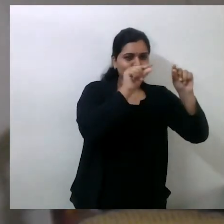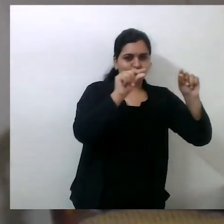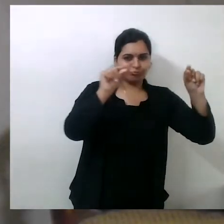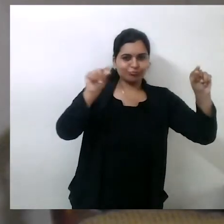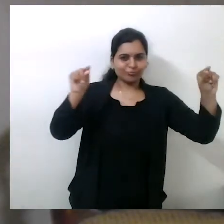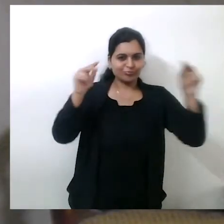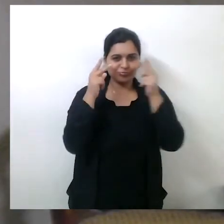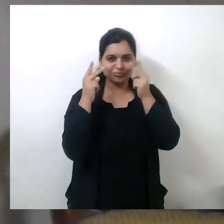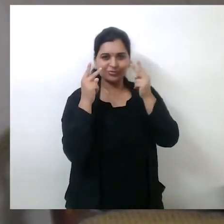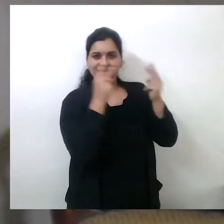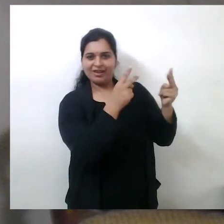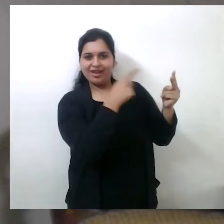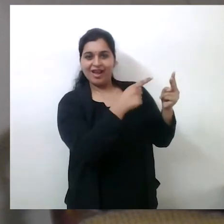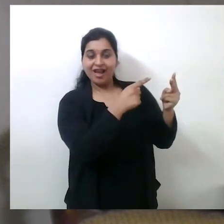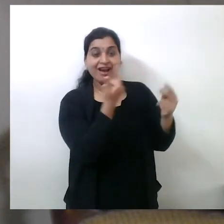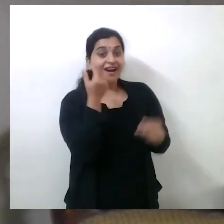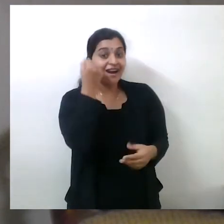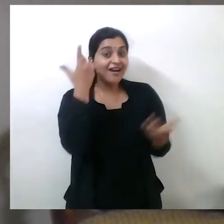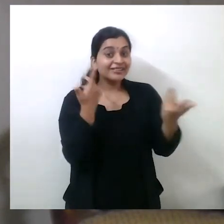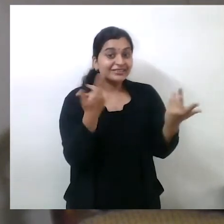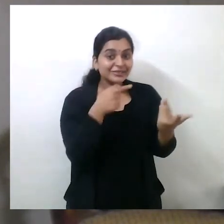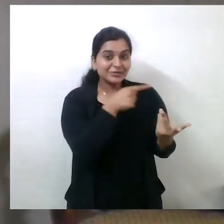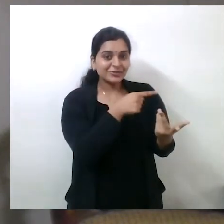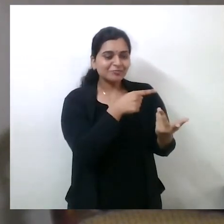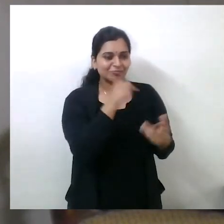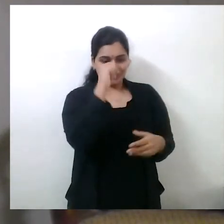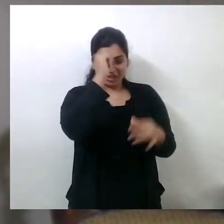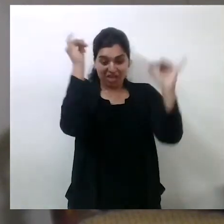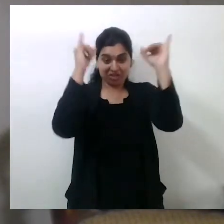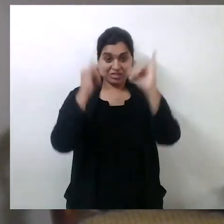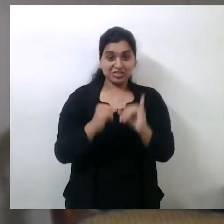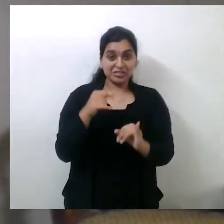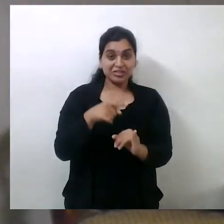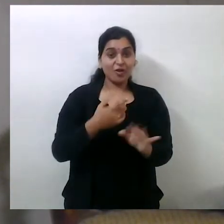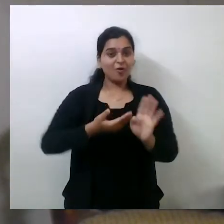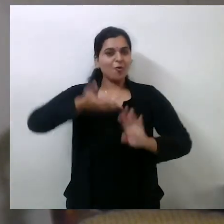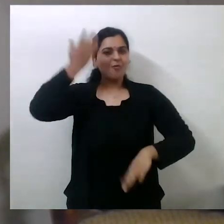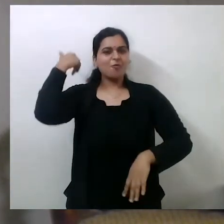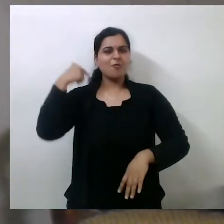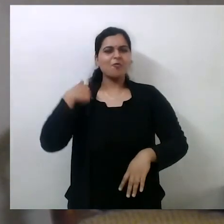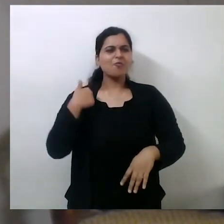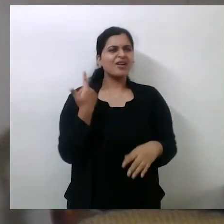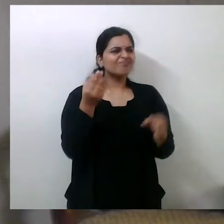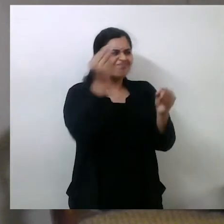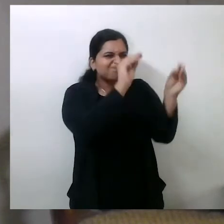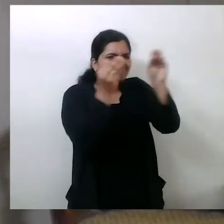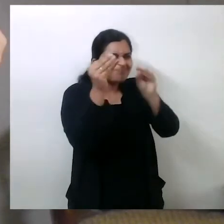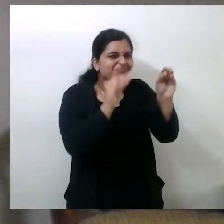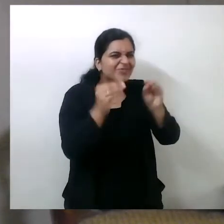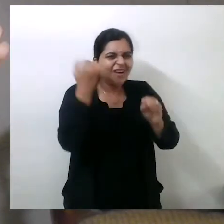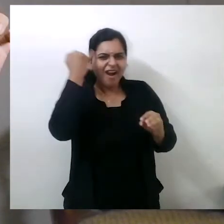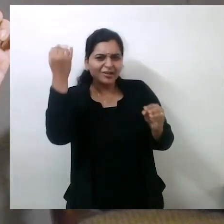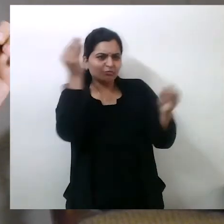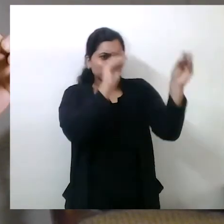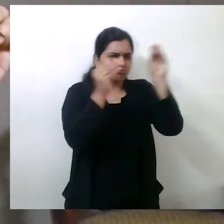to note because it is widely understood that the Indian form of design at that time was really about decoration. But I